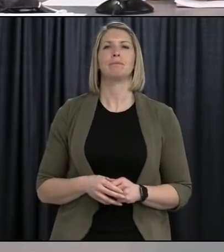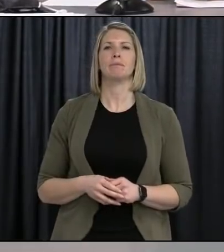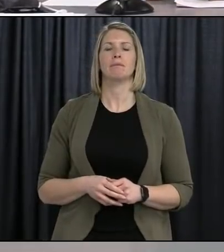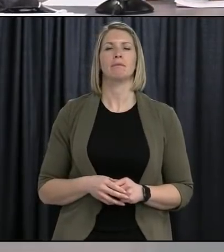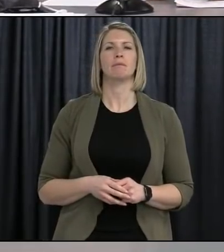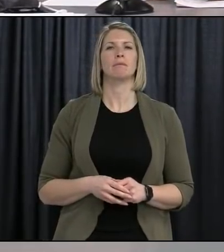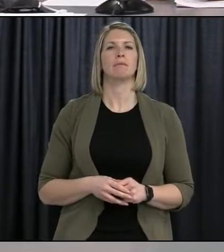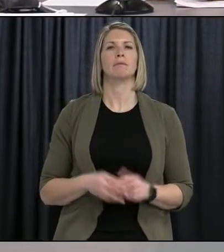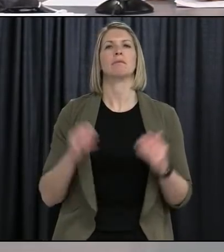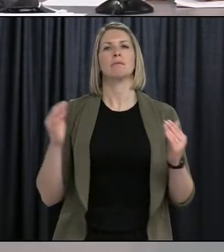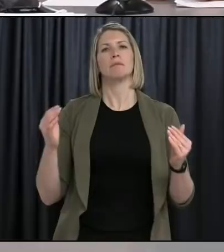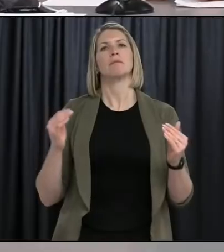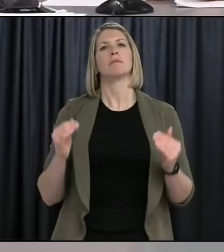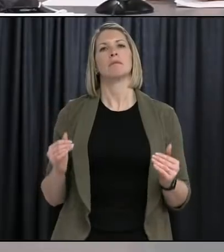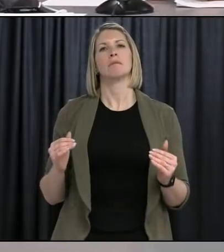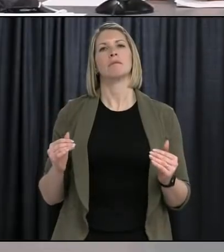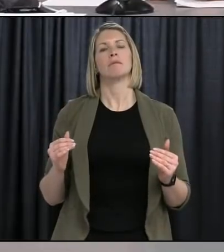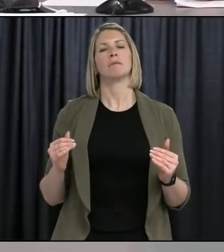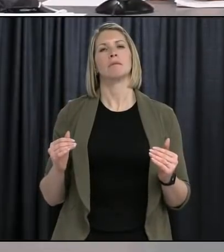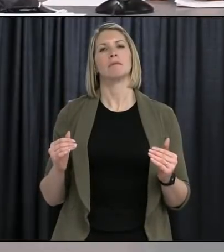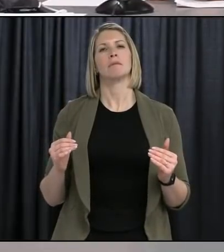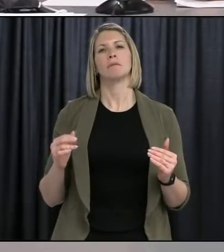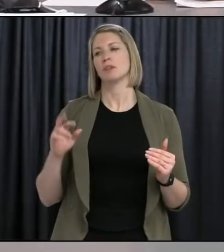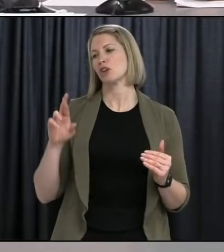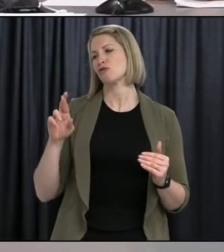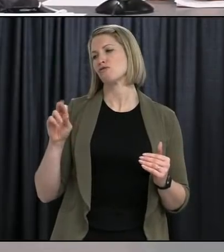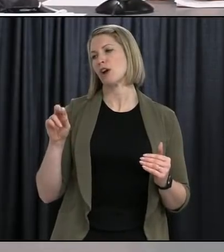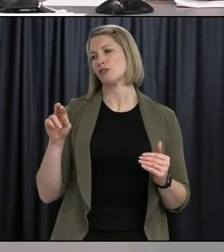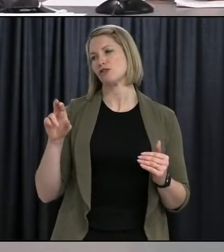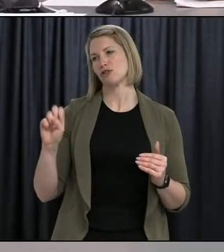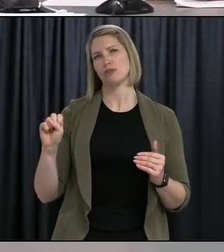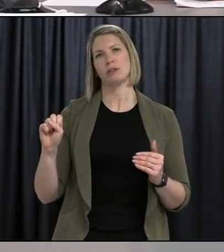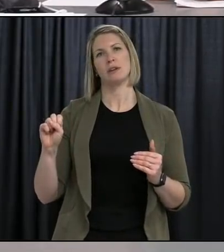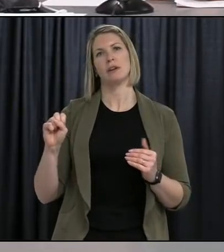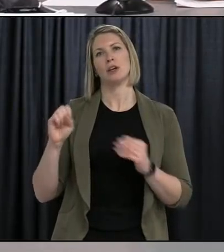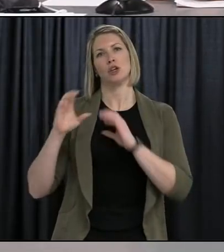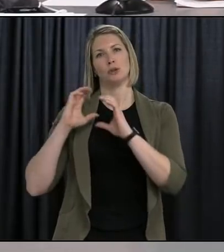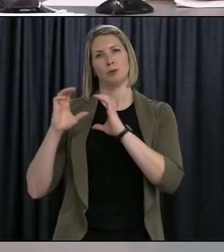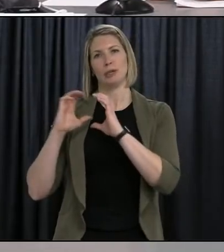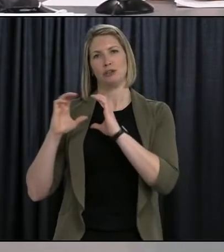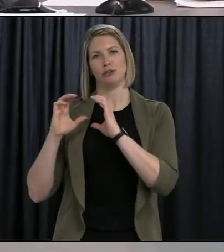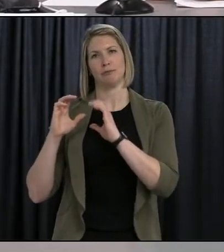Our next questions are from Jason Piercy with Rogers Communications. Please go ahead.